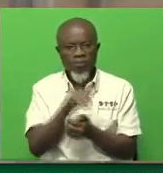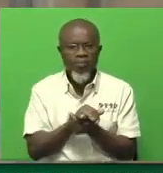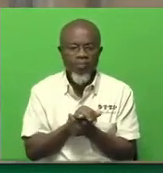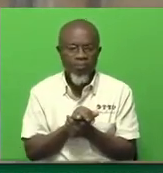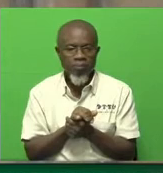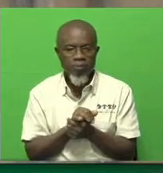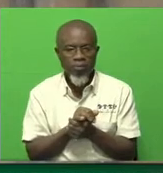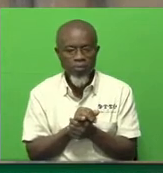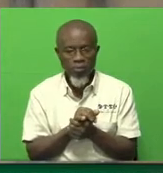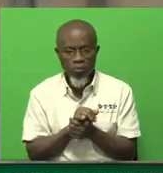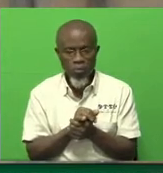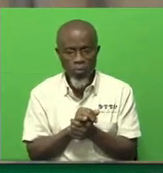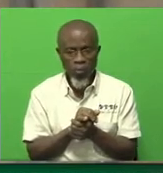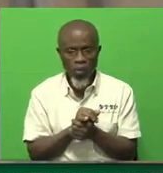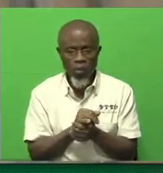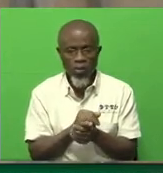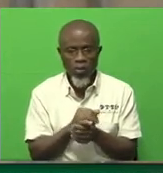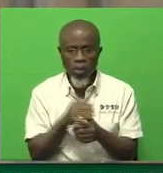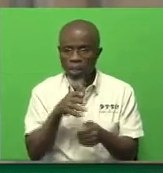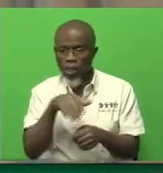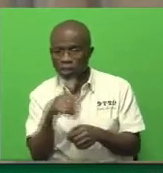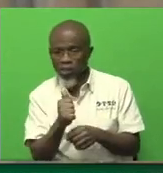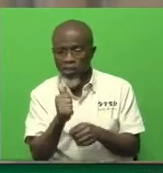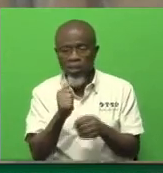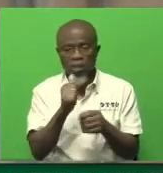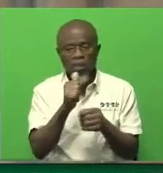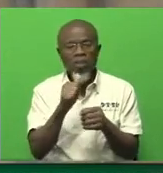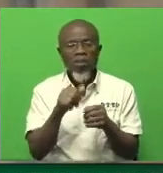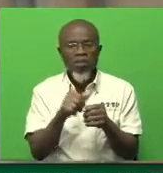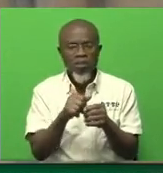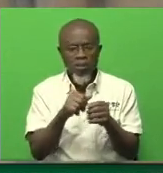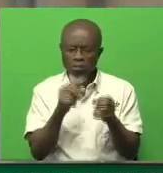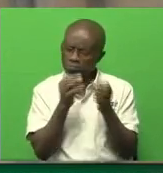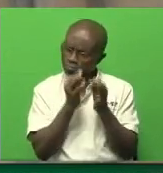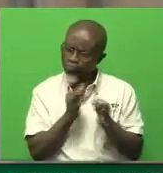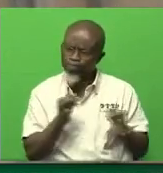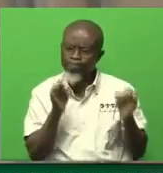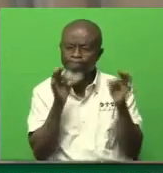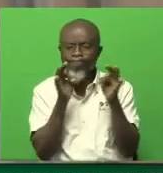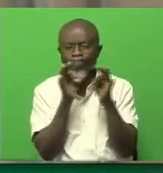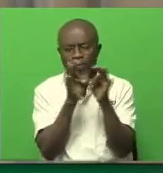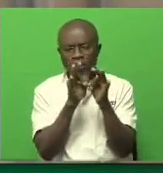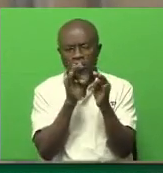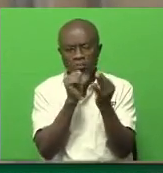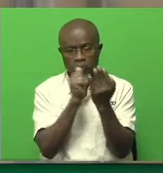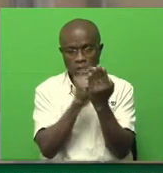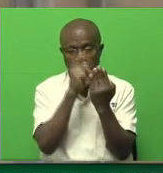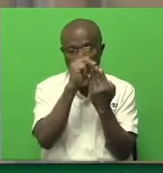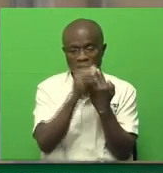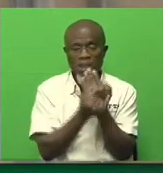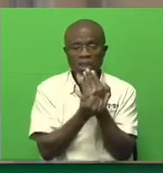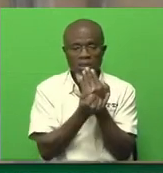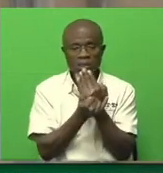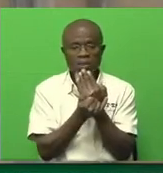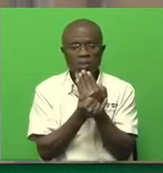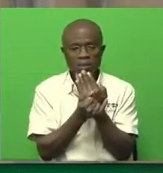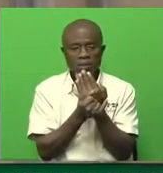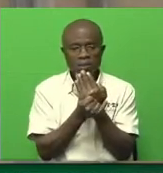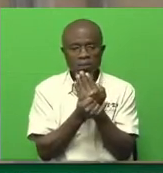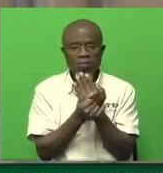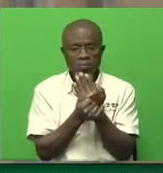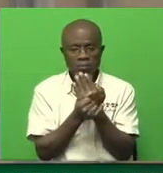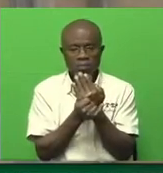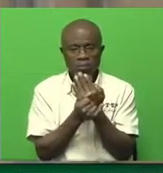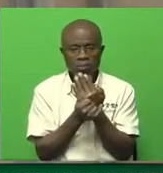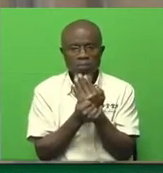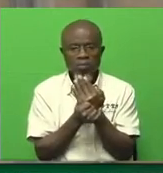Mr Deputy speaker another major infrastructural project is our Ministry of Health Administration building it's a